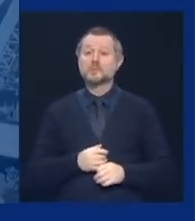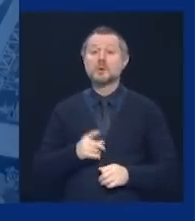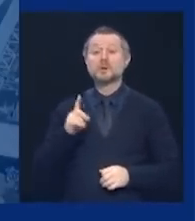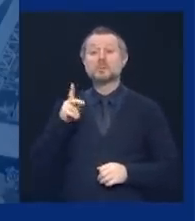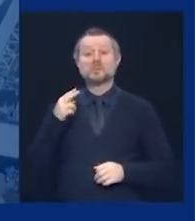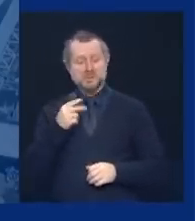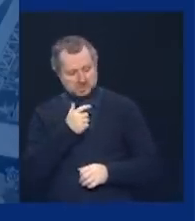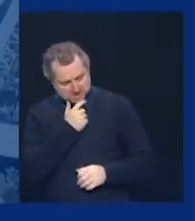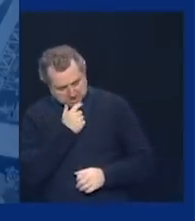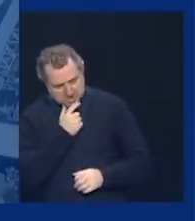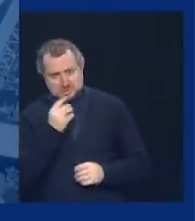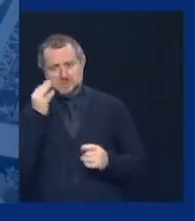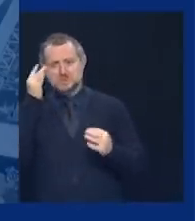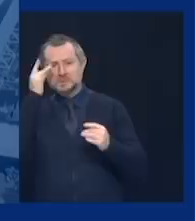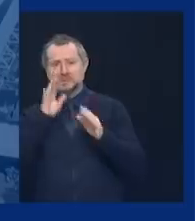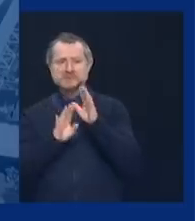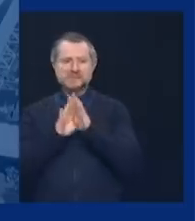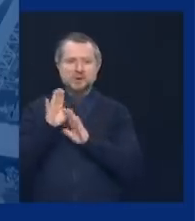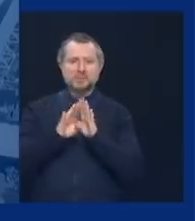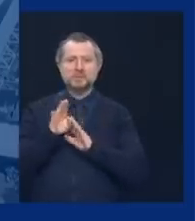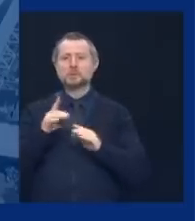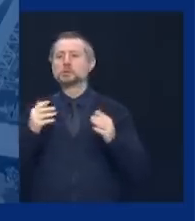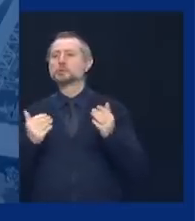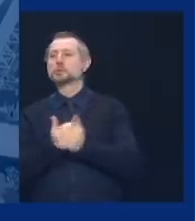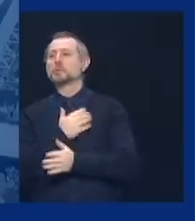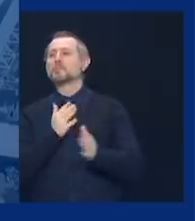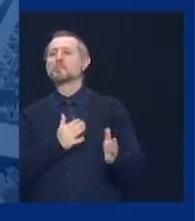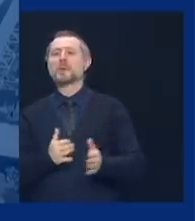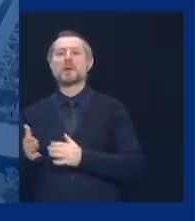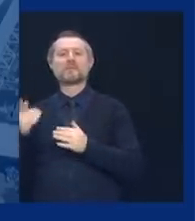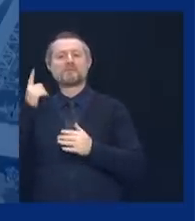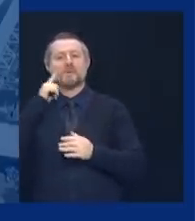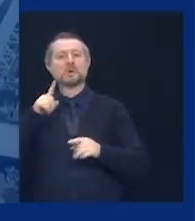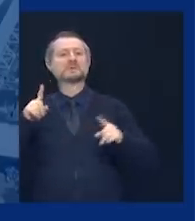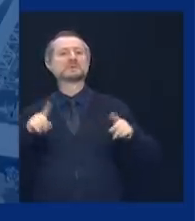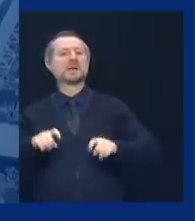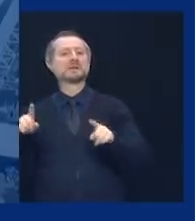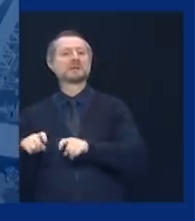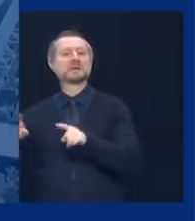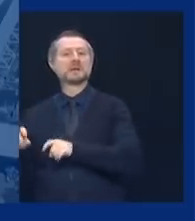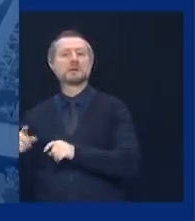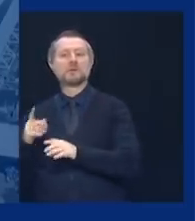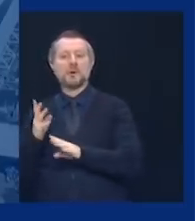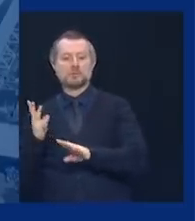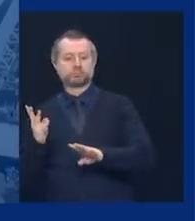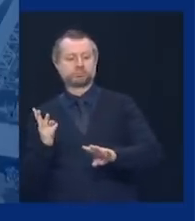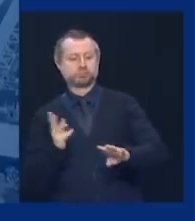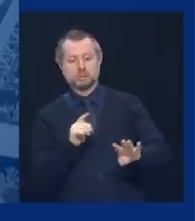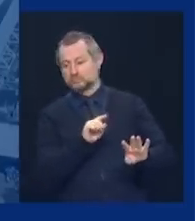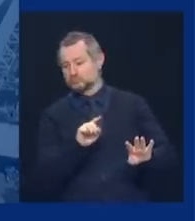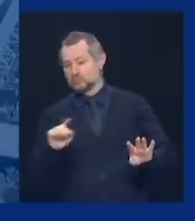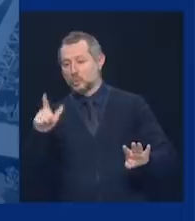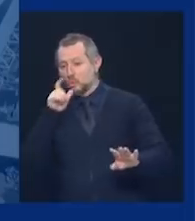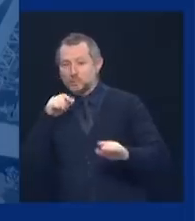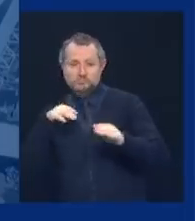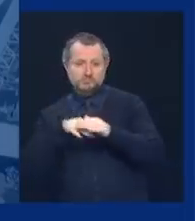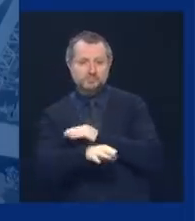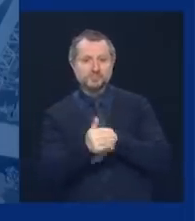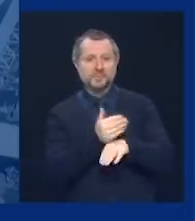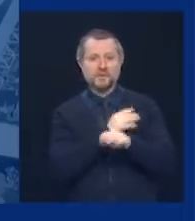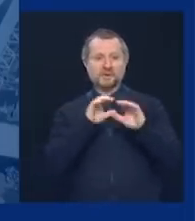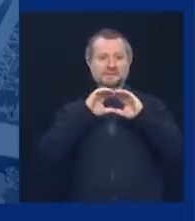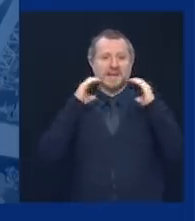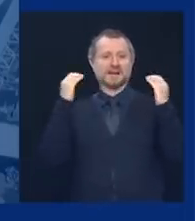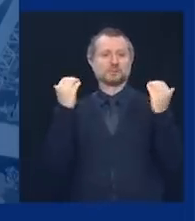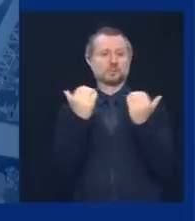a model where you would test the fans before they go in.